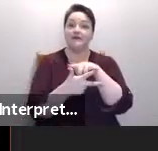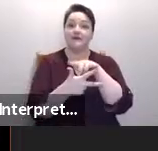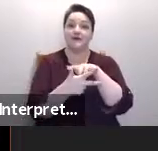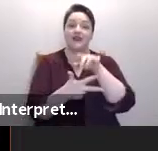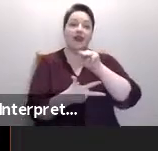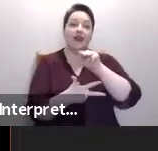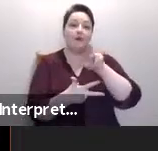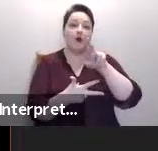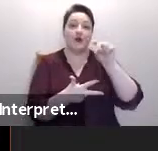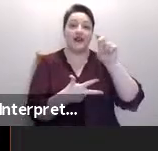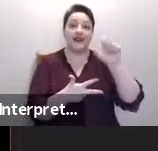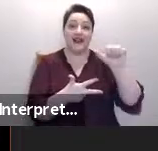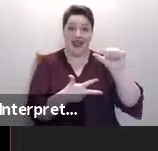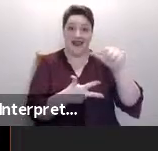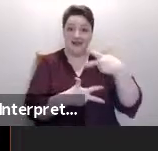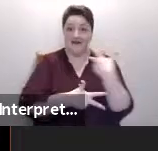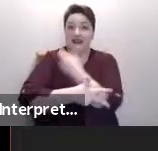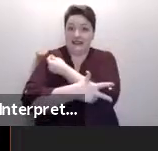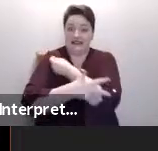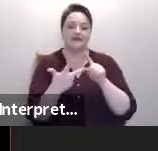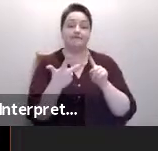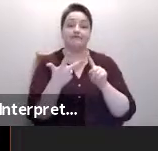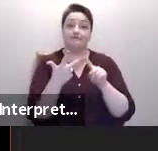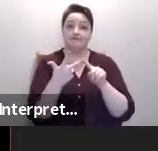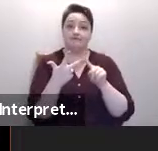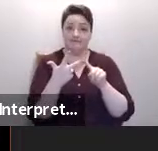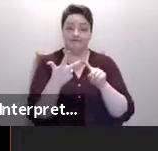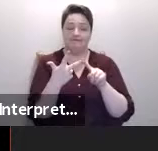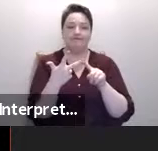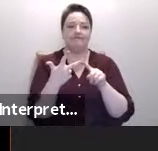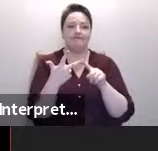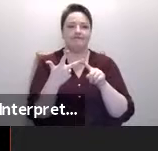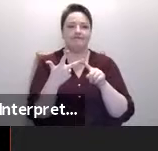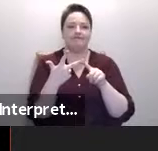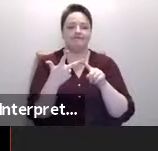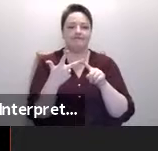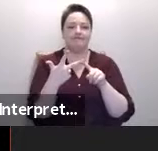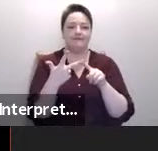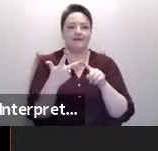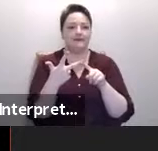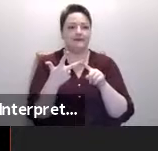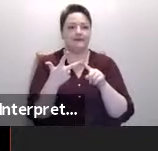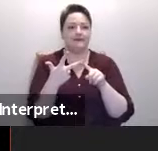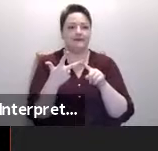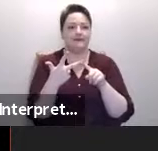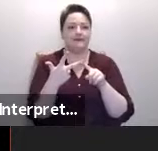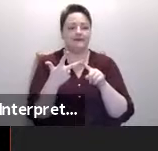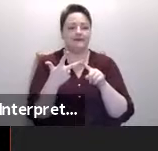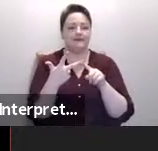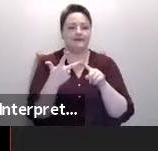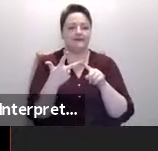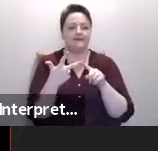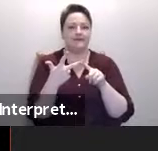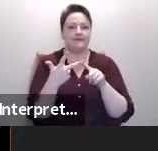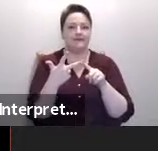the Pfizer and Moderna. And then there's a Janssen and Janssen, which is an adenovirus